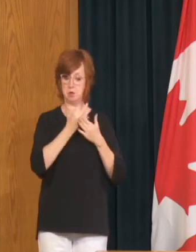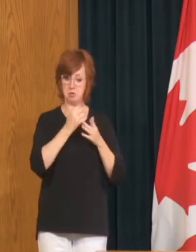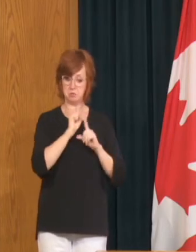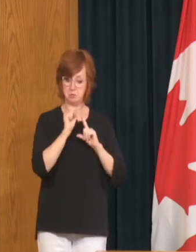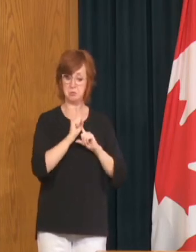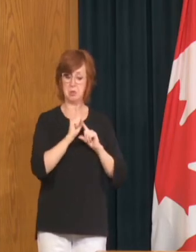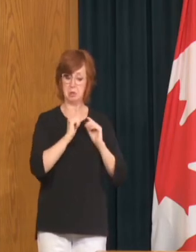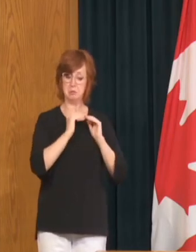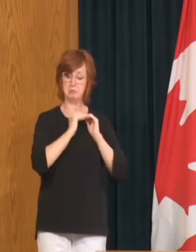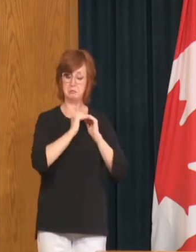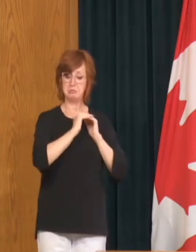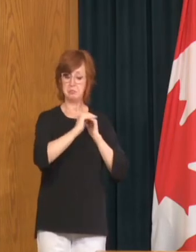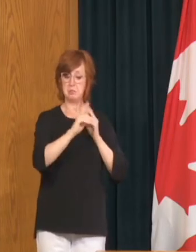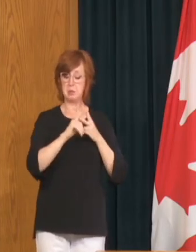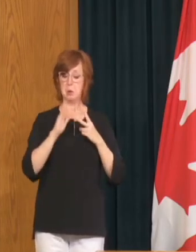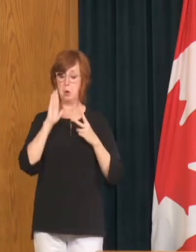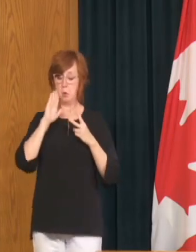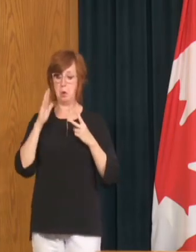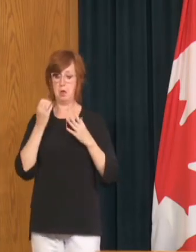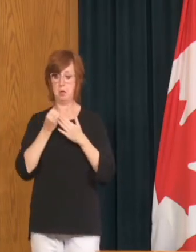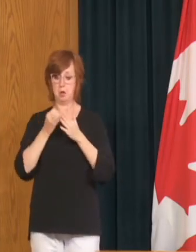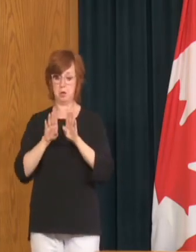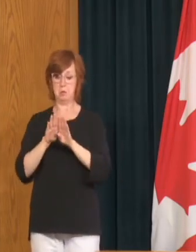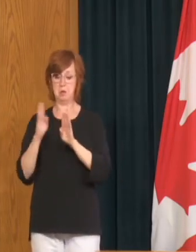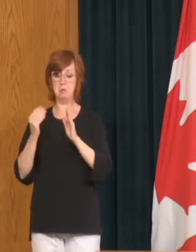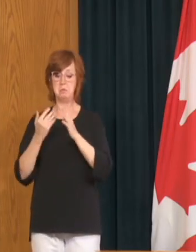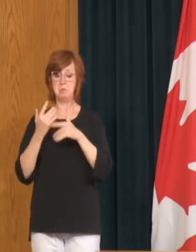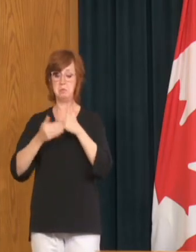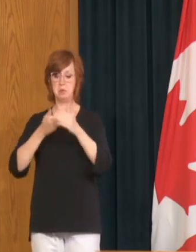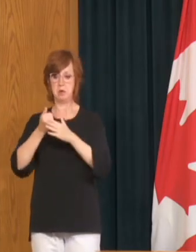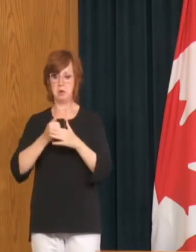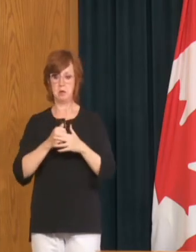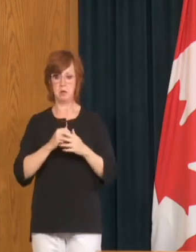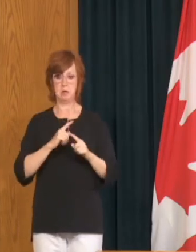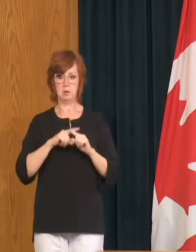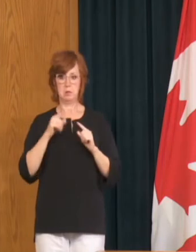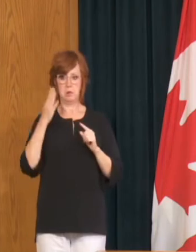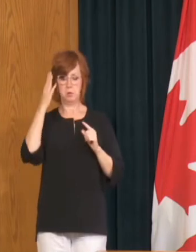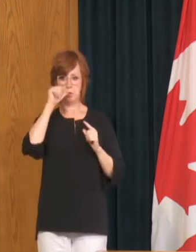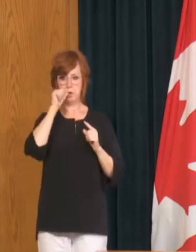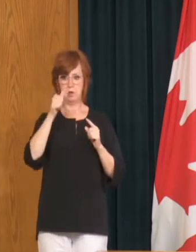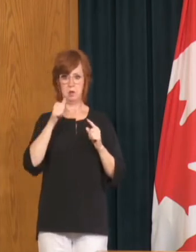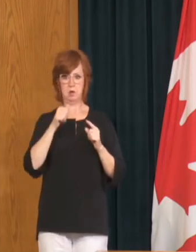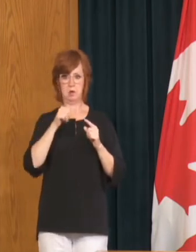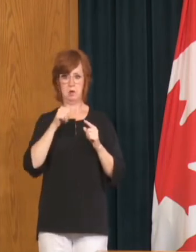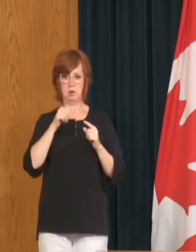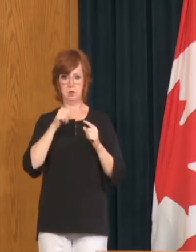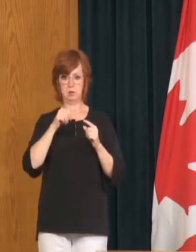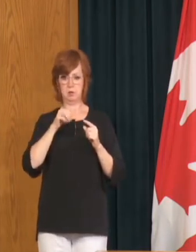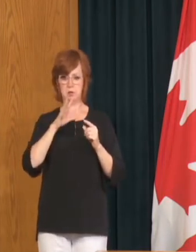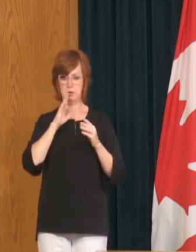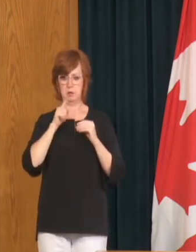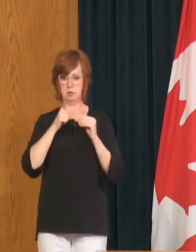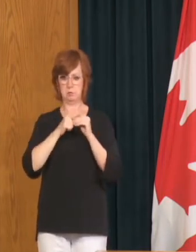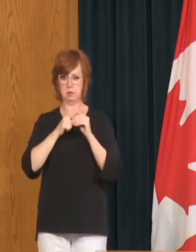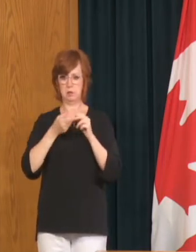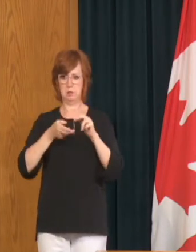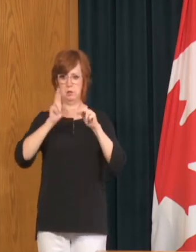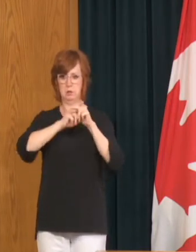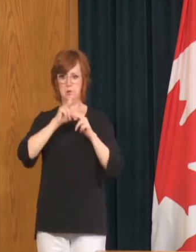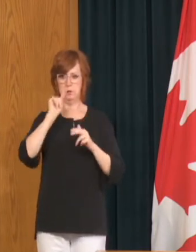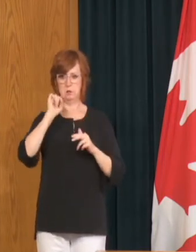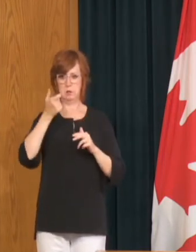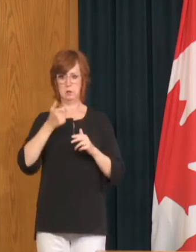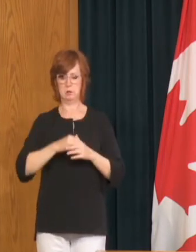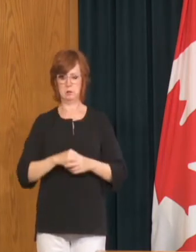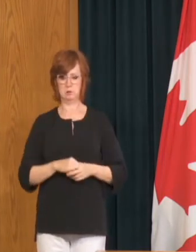on the revenue side at some point, why won't you rule out raising taxes if you secure another mandate? Why wouldn't I? Why won't